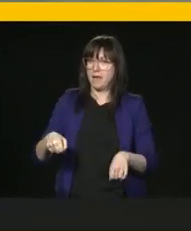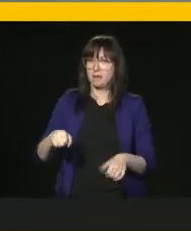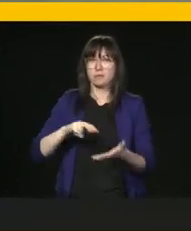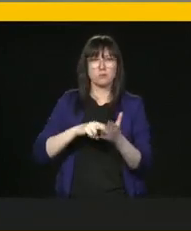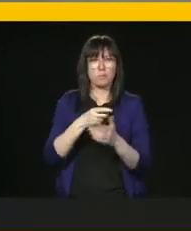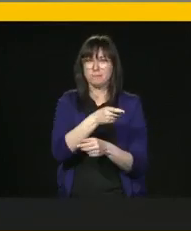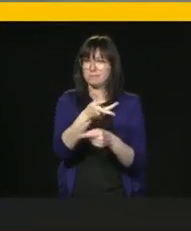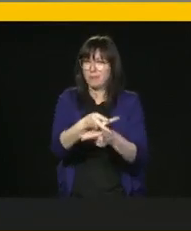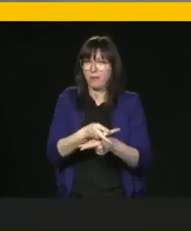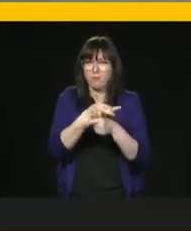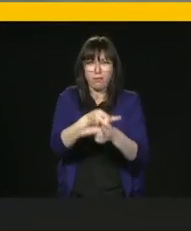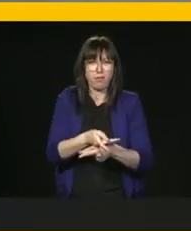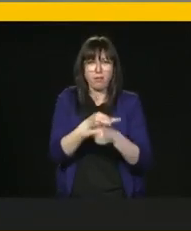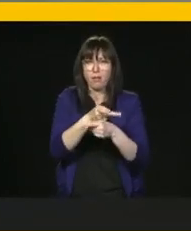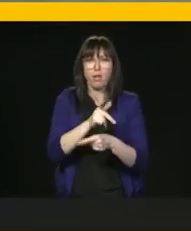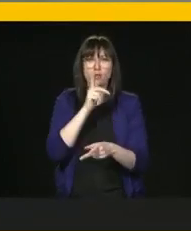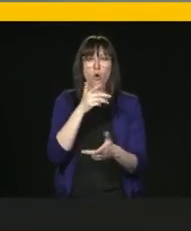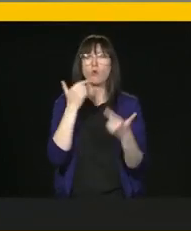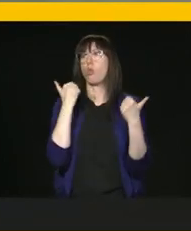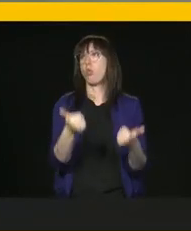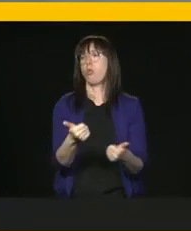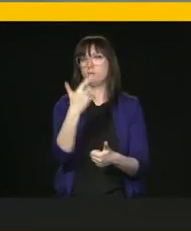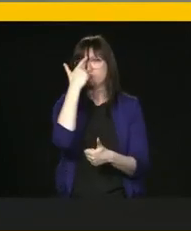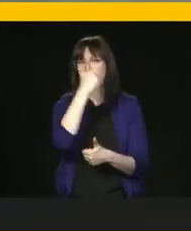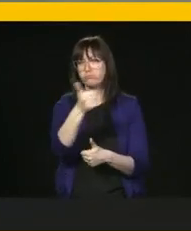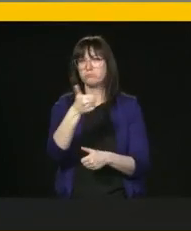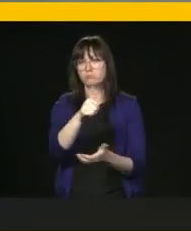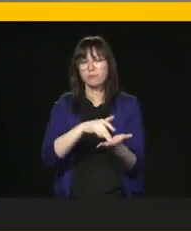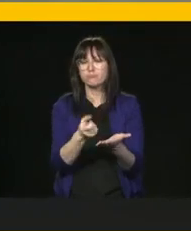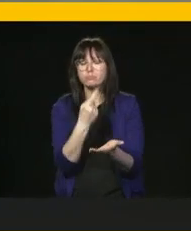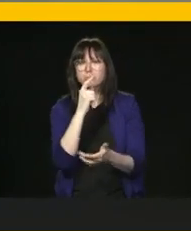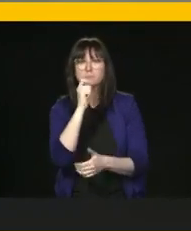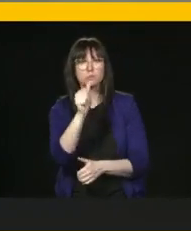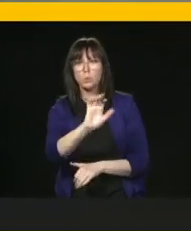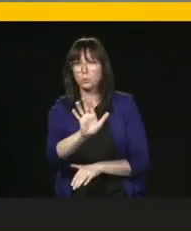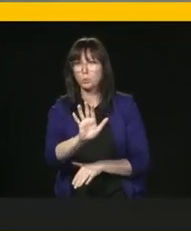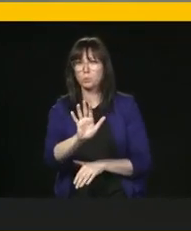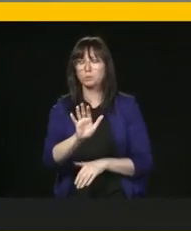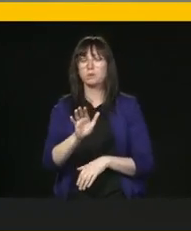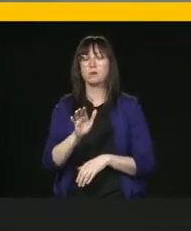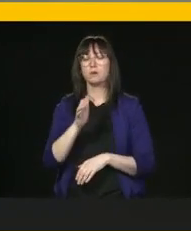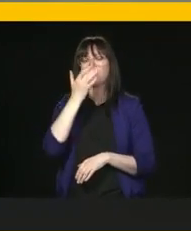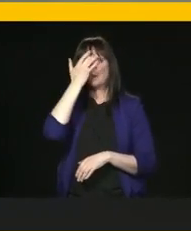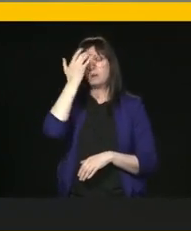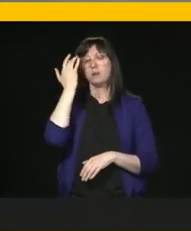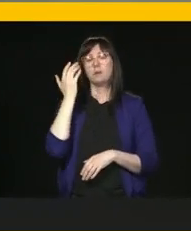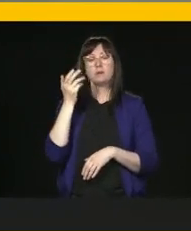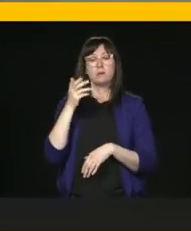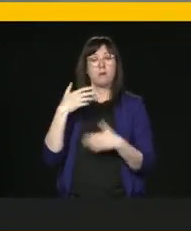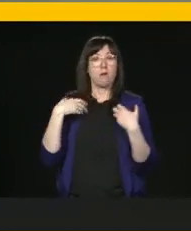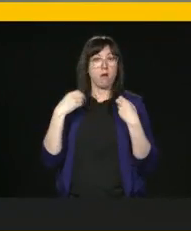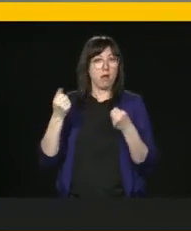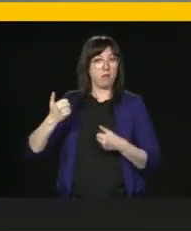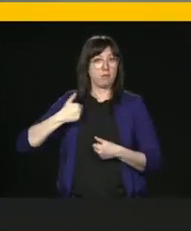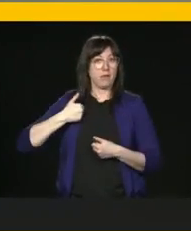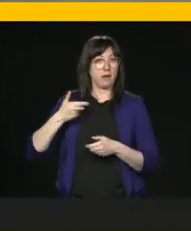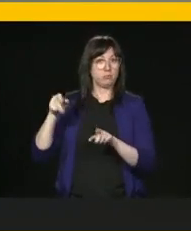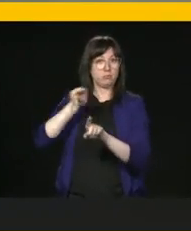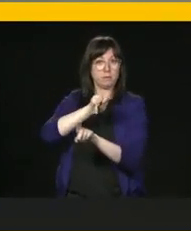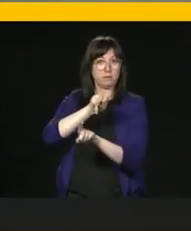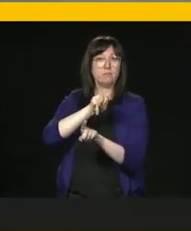do it. From a sort of Health Canada perspective, they are the regulators, but they